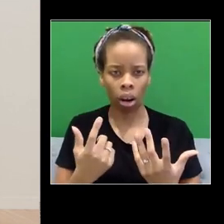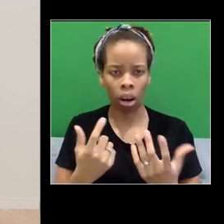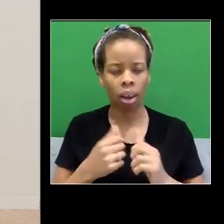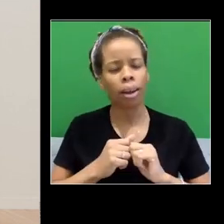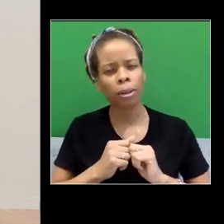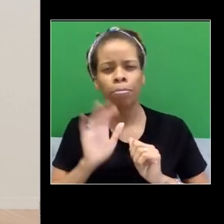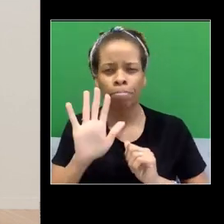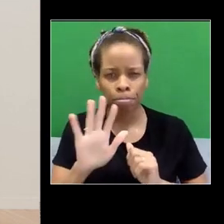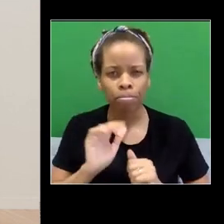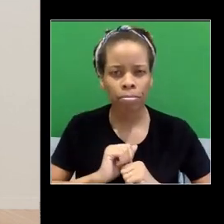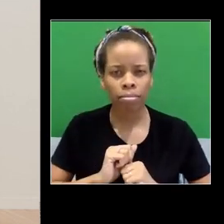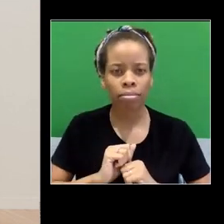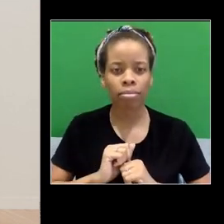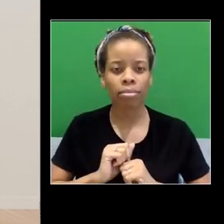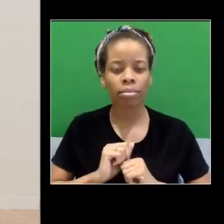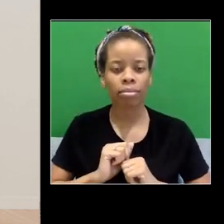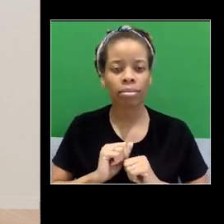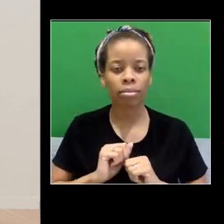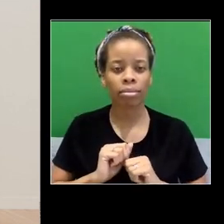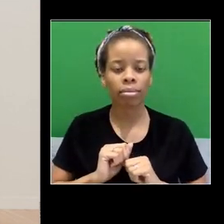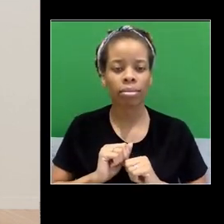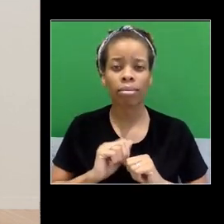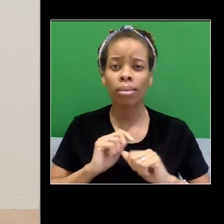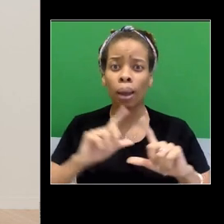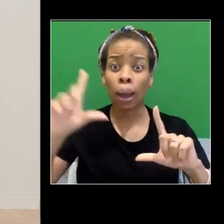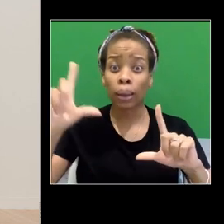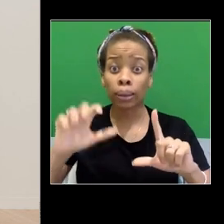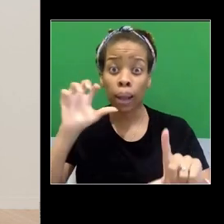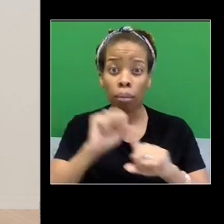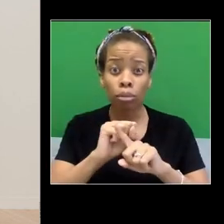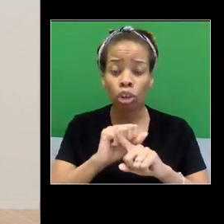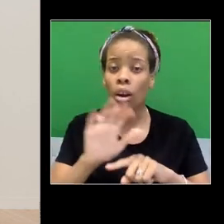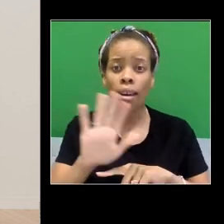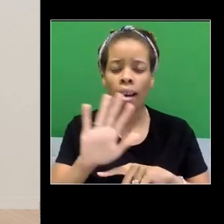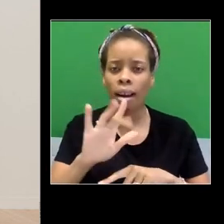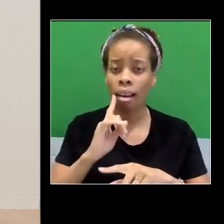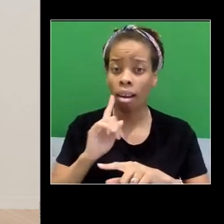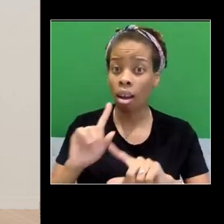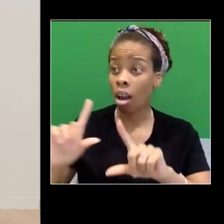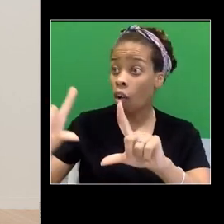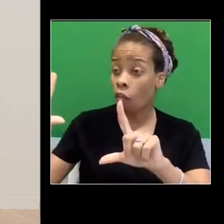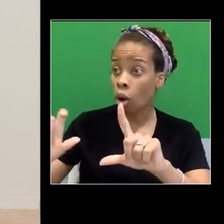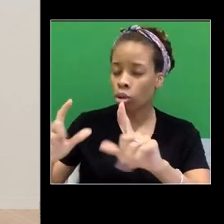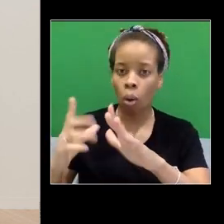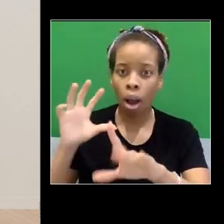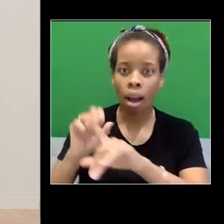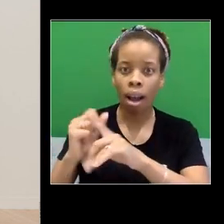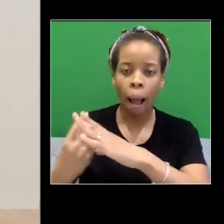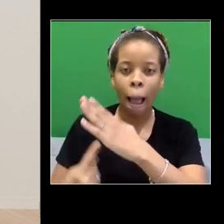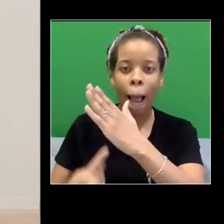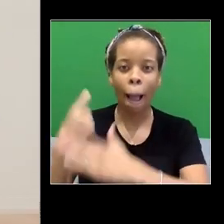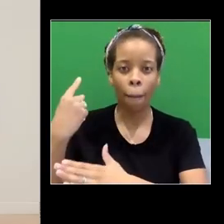not so much snapshot, but just the moments captured by certain photographers. So I think a lot about someone like Alvin